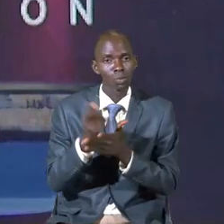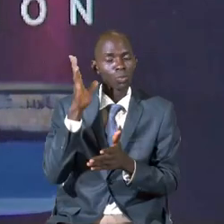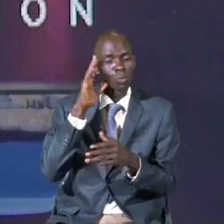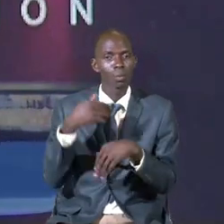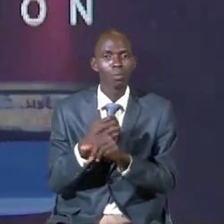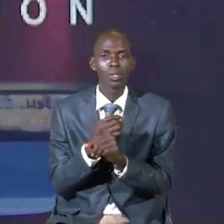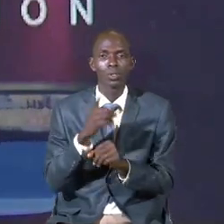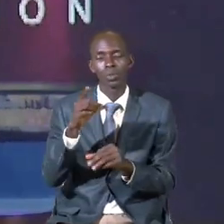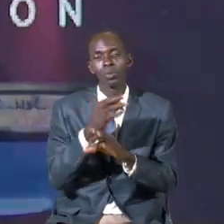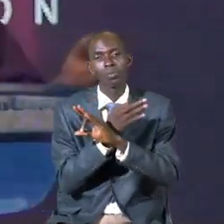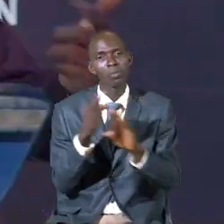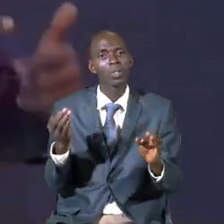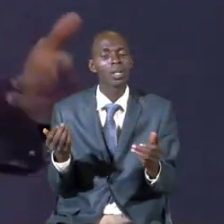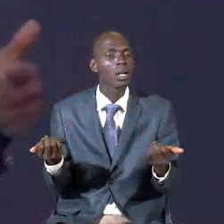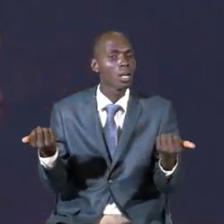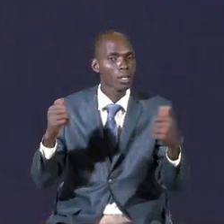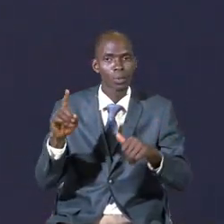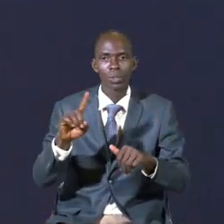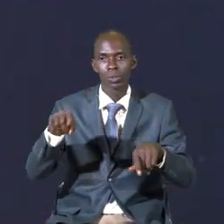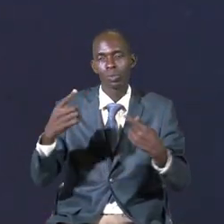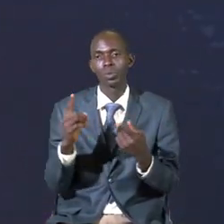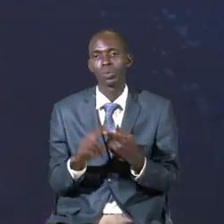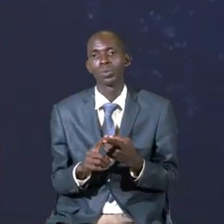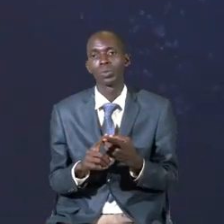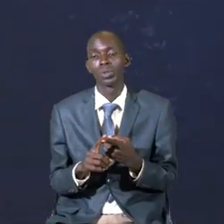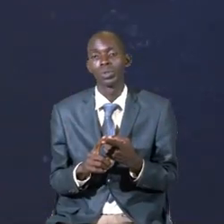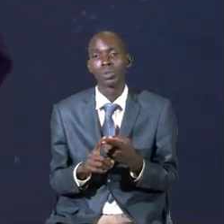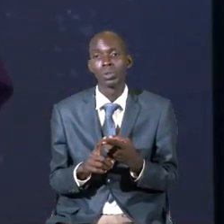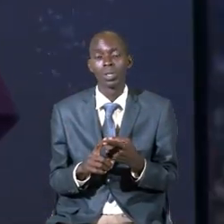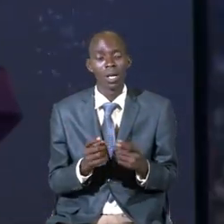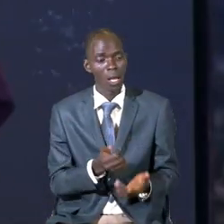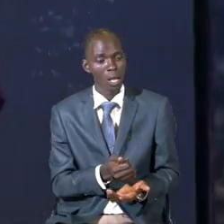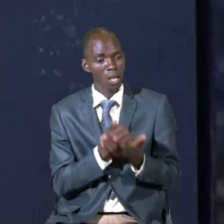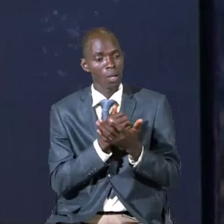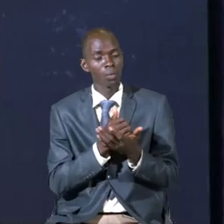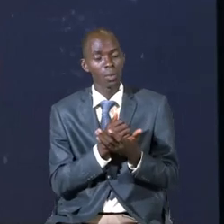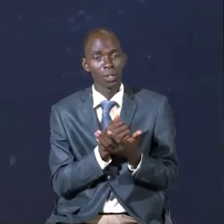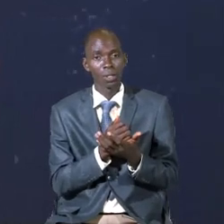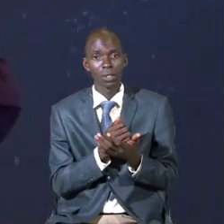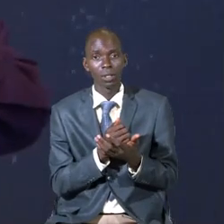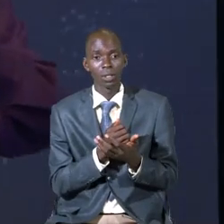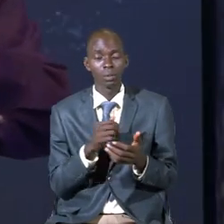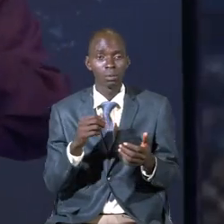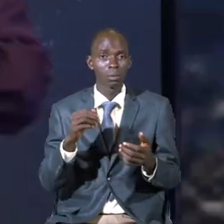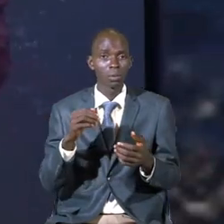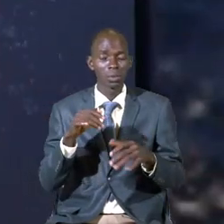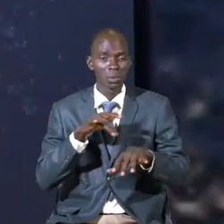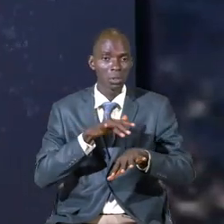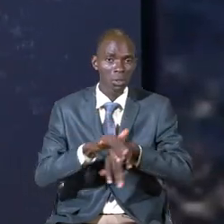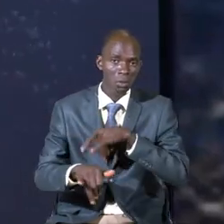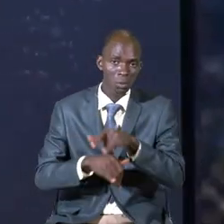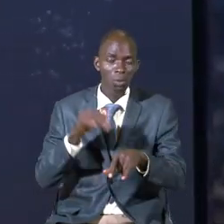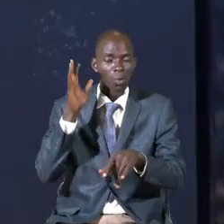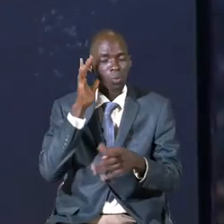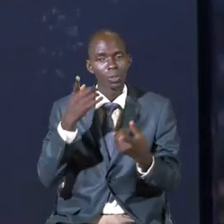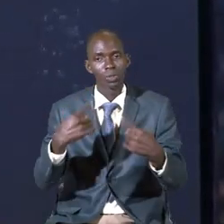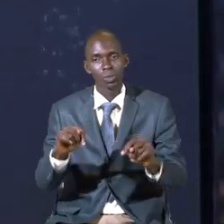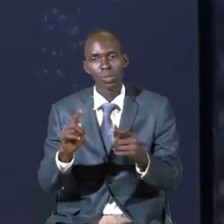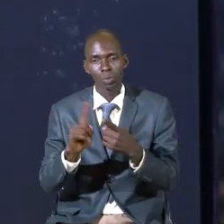go arrow will try to bind you deception will try to bind you lying will